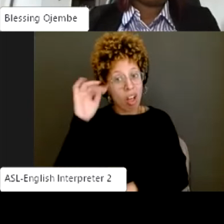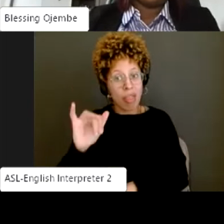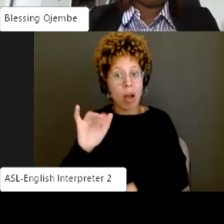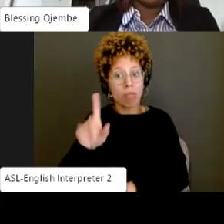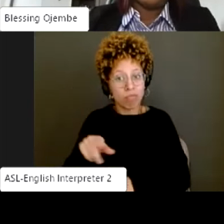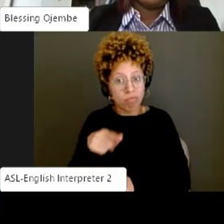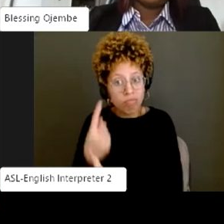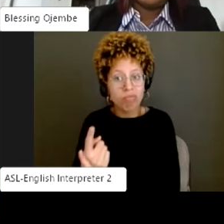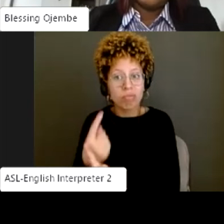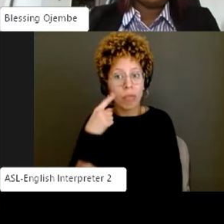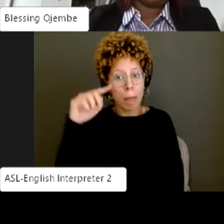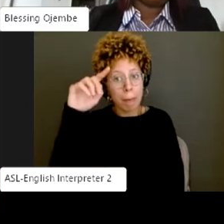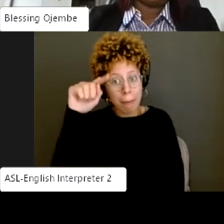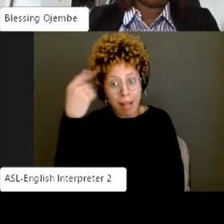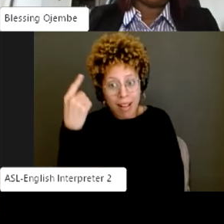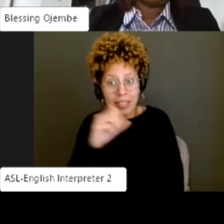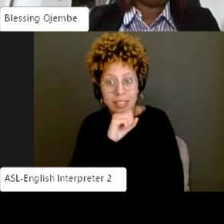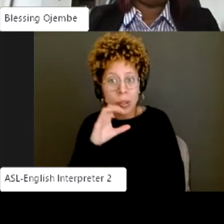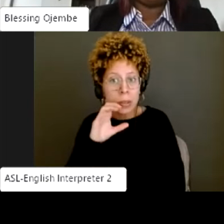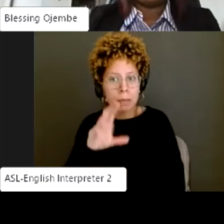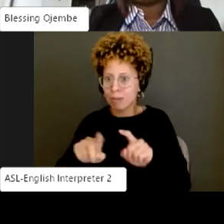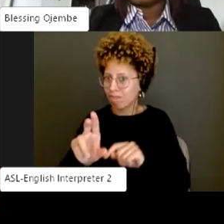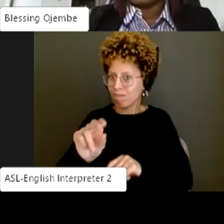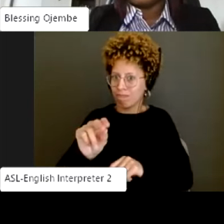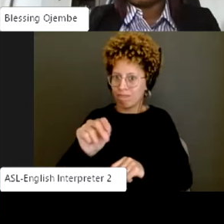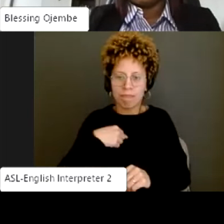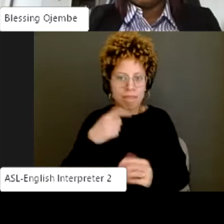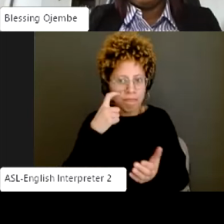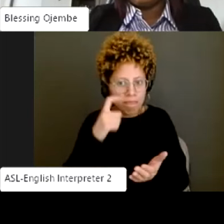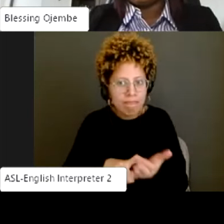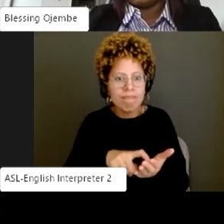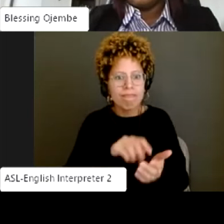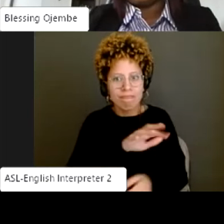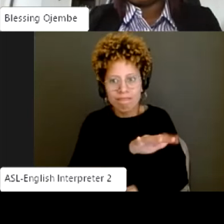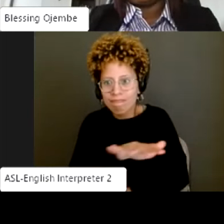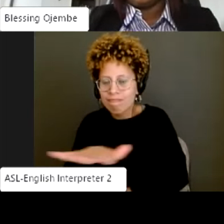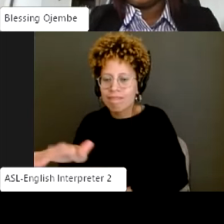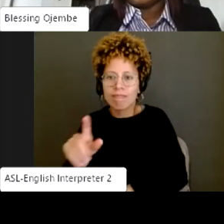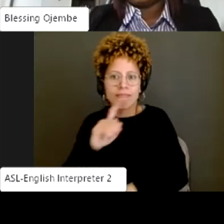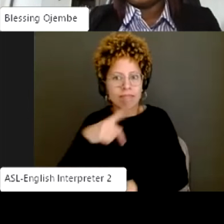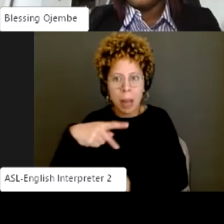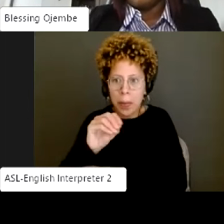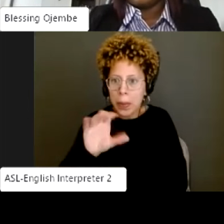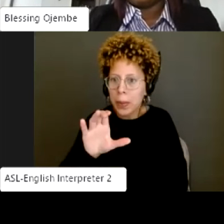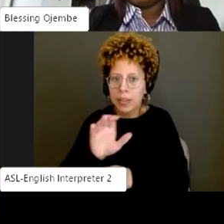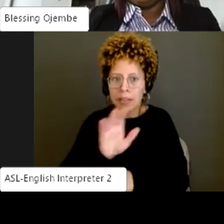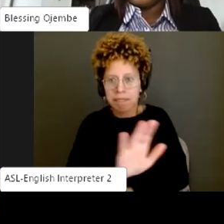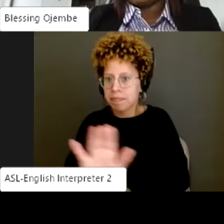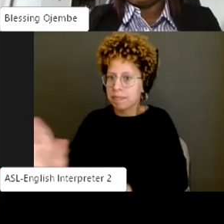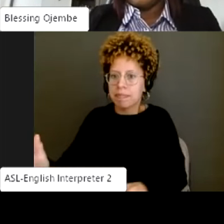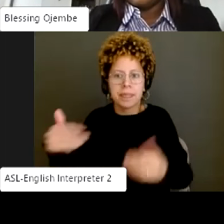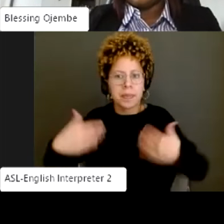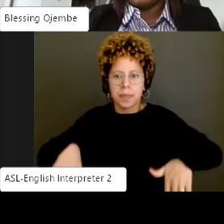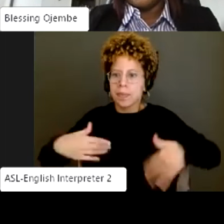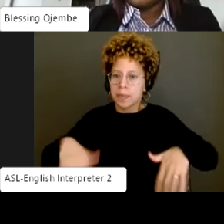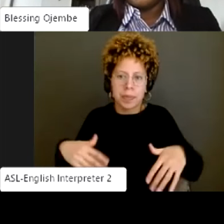looking at exploring and seeing all this other research that have been done with racialized immigrant seniors, it tells us that it's something